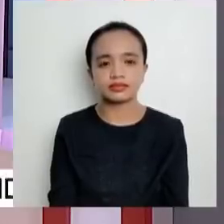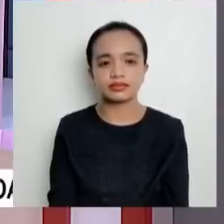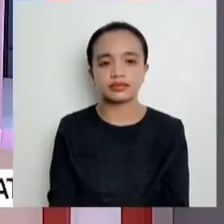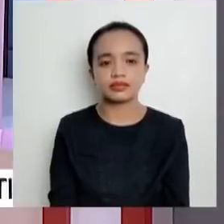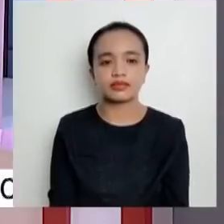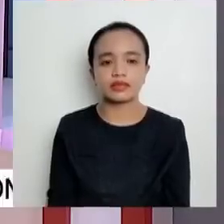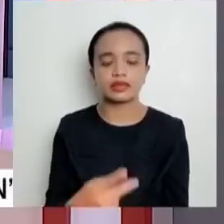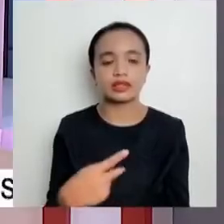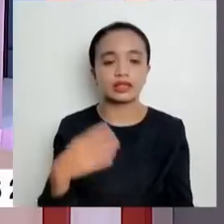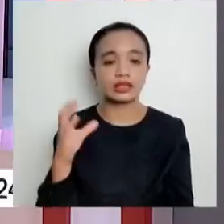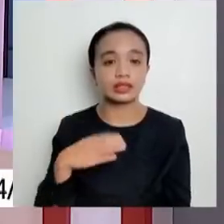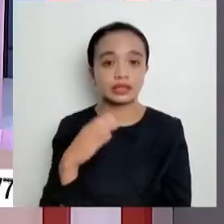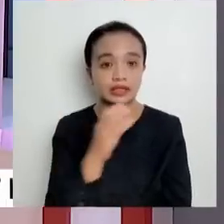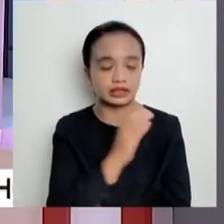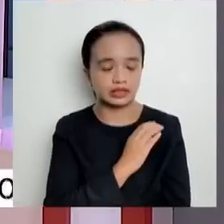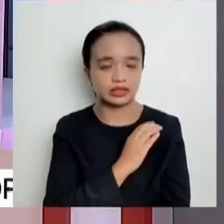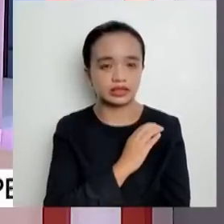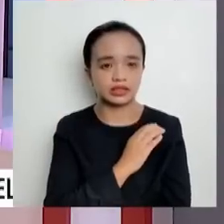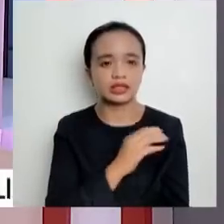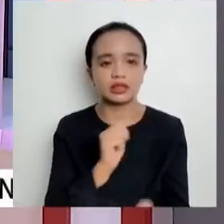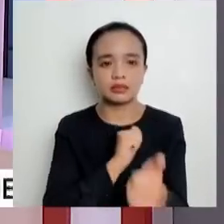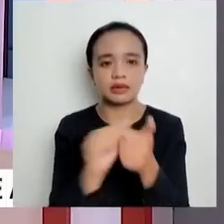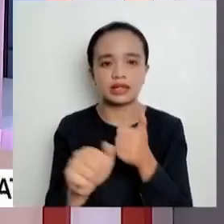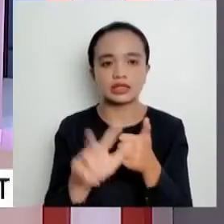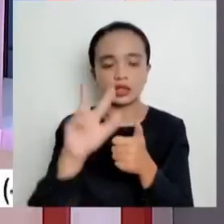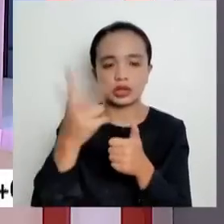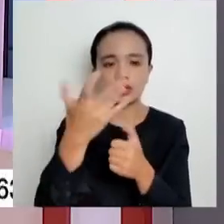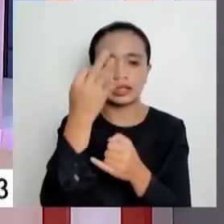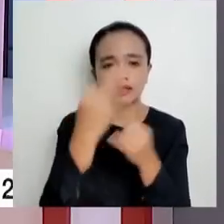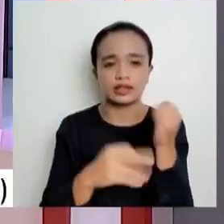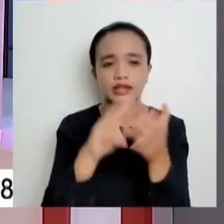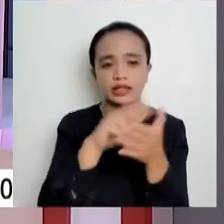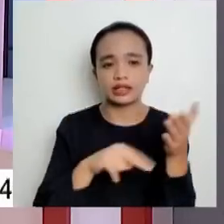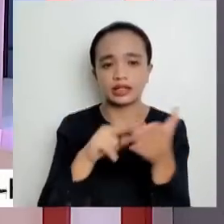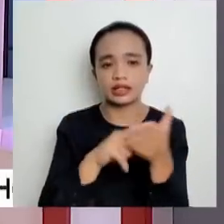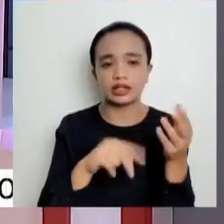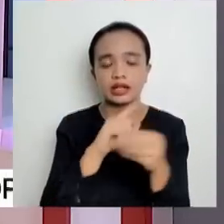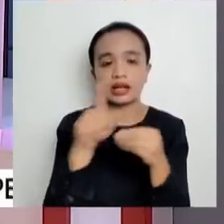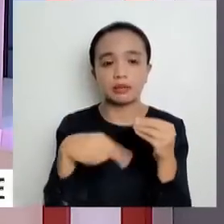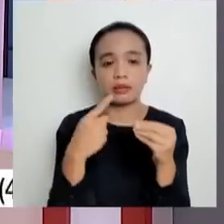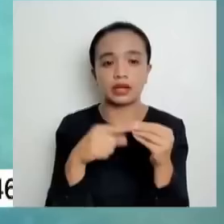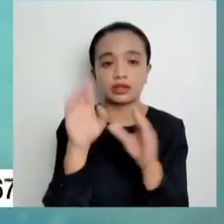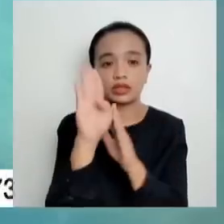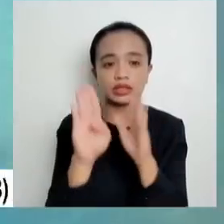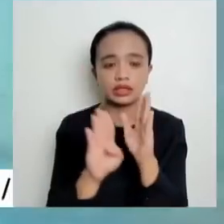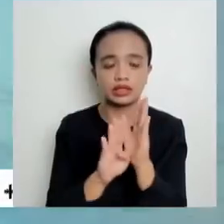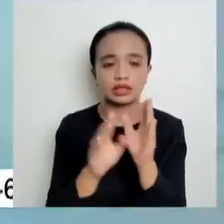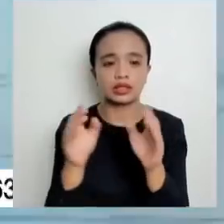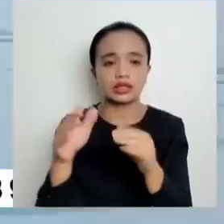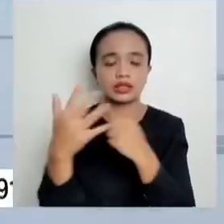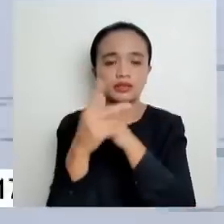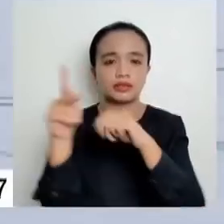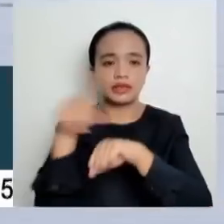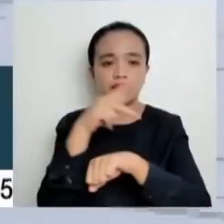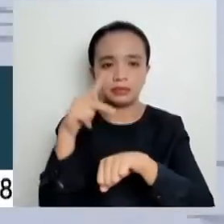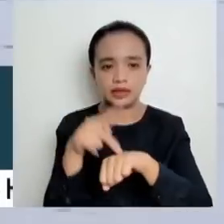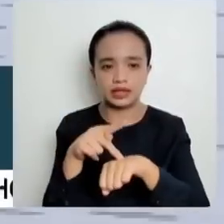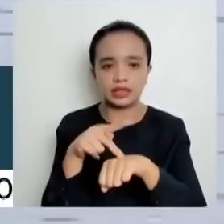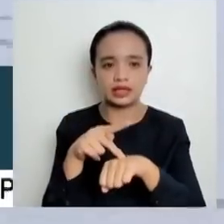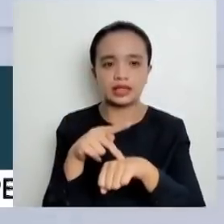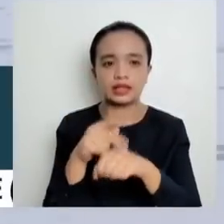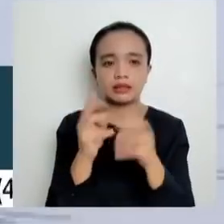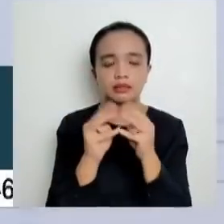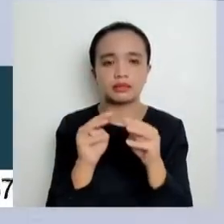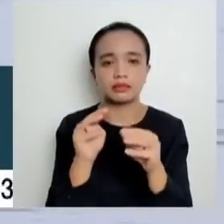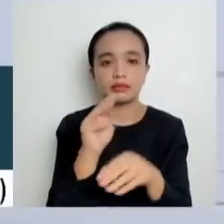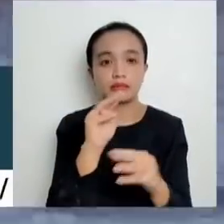House of Representatives passes on third and final reading a bill declaring the country's maritime zones. These comprise